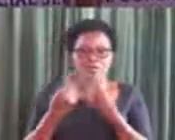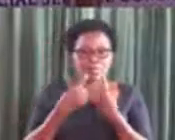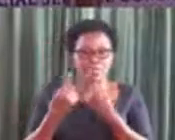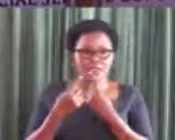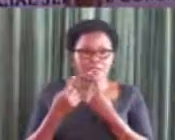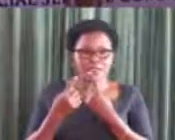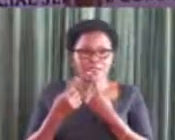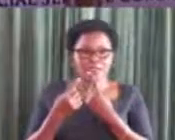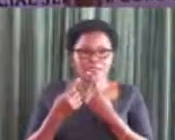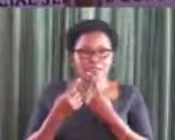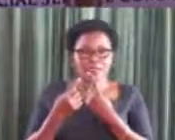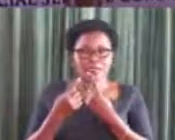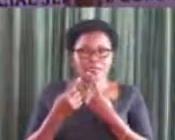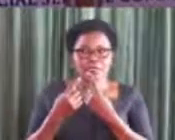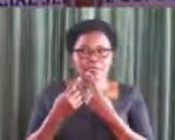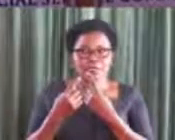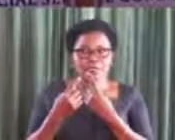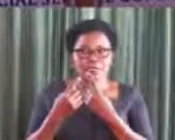it's settled.